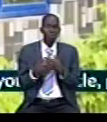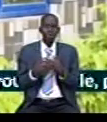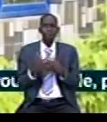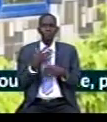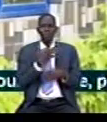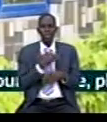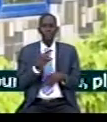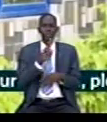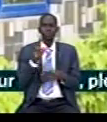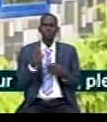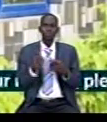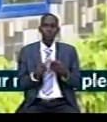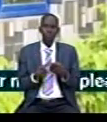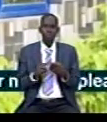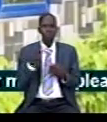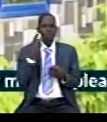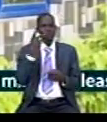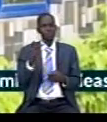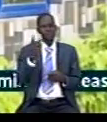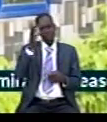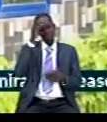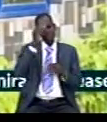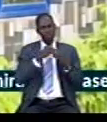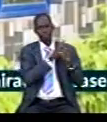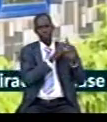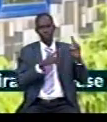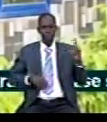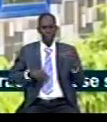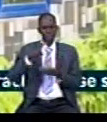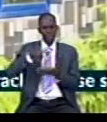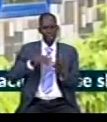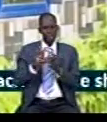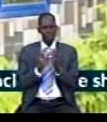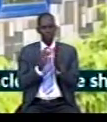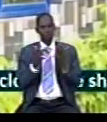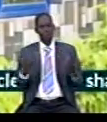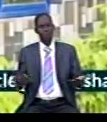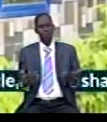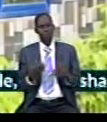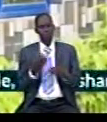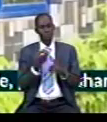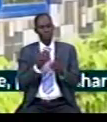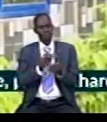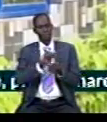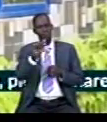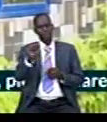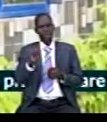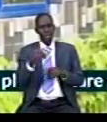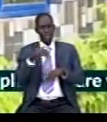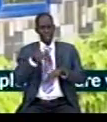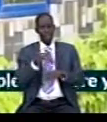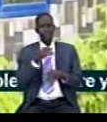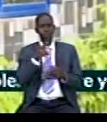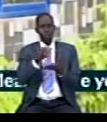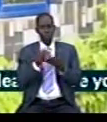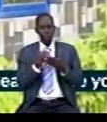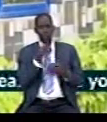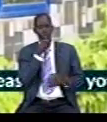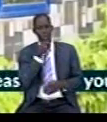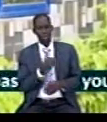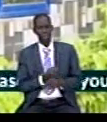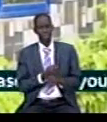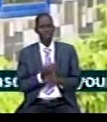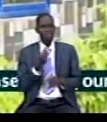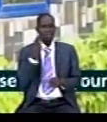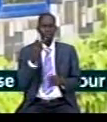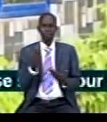God. He will read Bible far and near and look at his age. But look at me, how old am I? That enemy